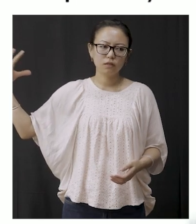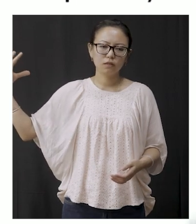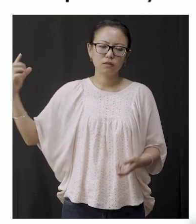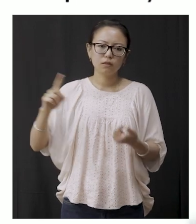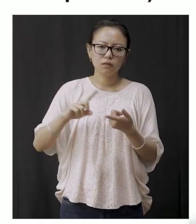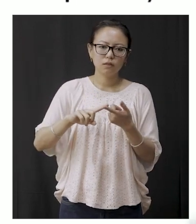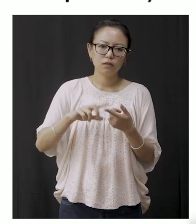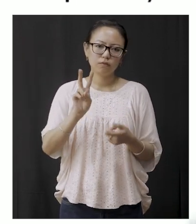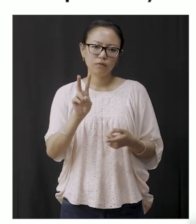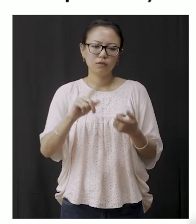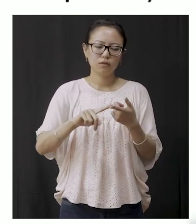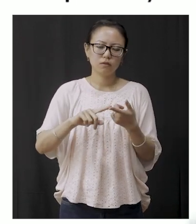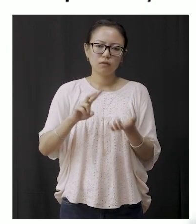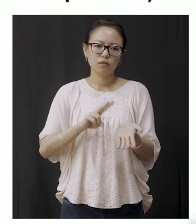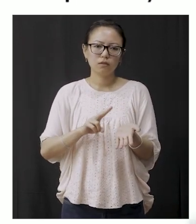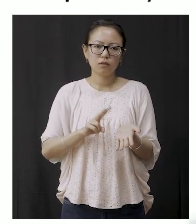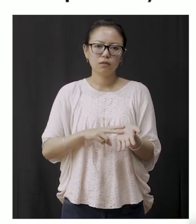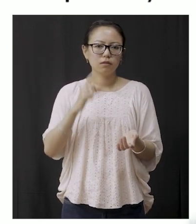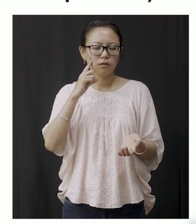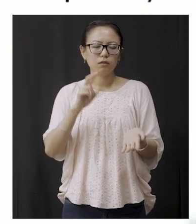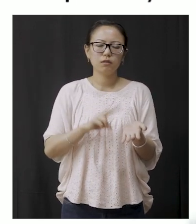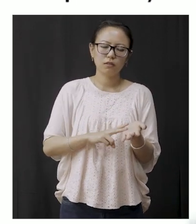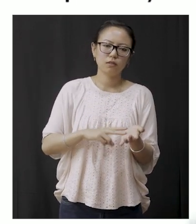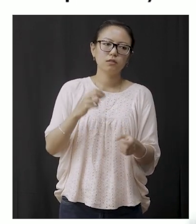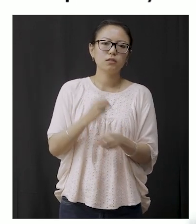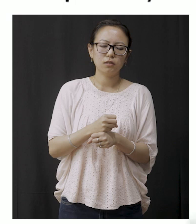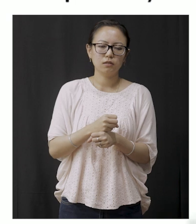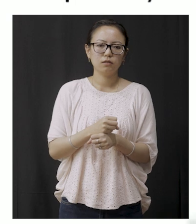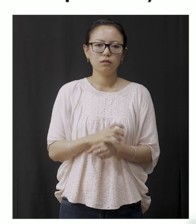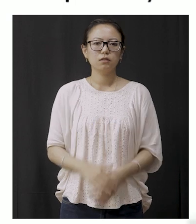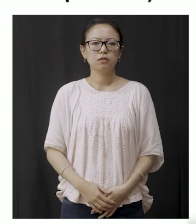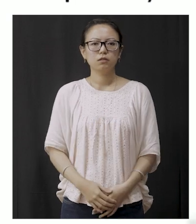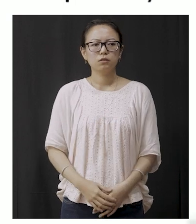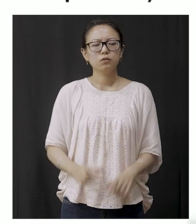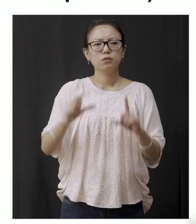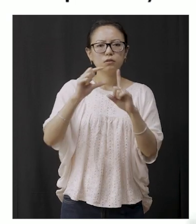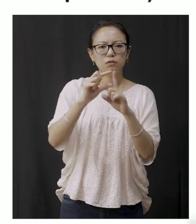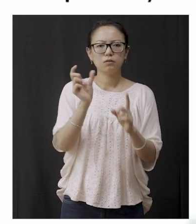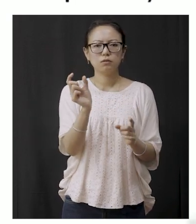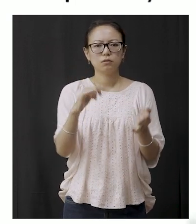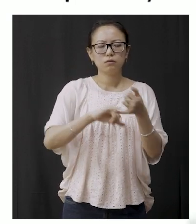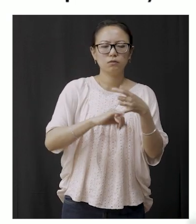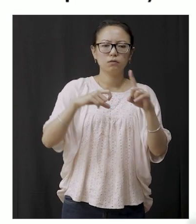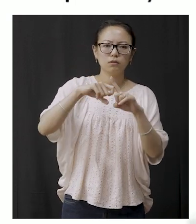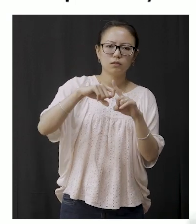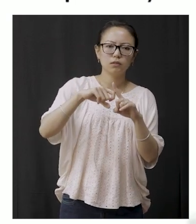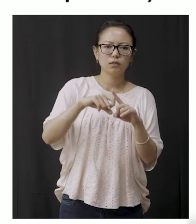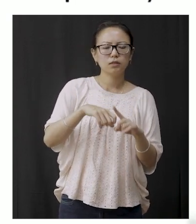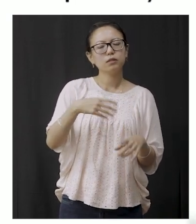about to set and when the night is about to come. So that is referred to as the dusk.